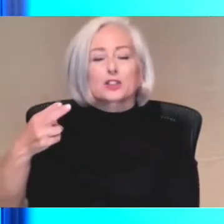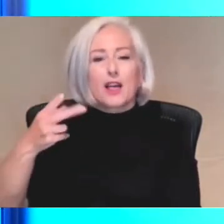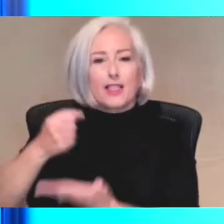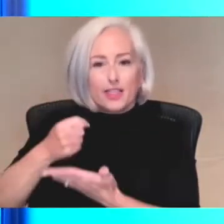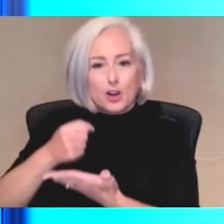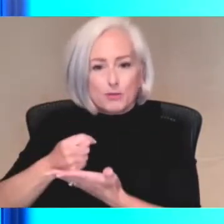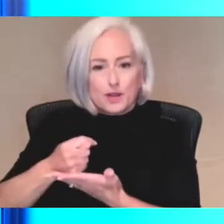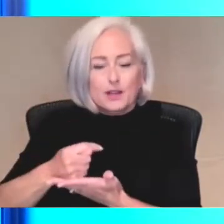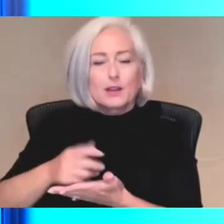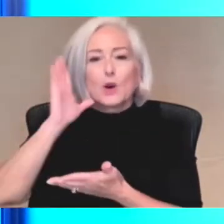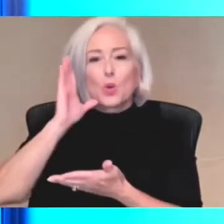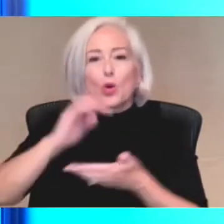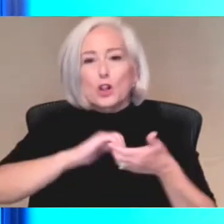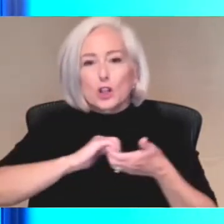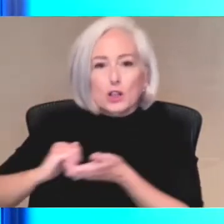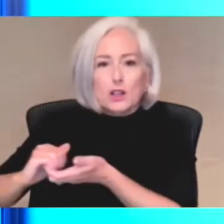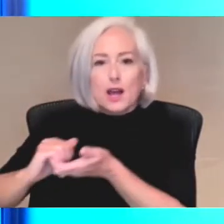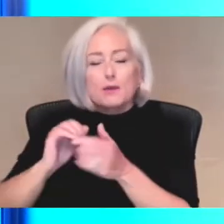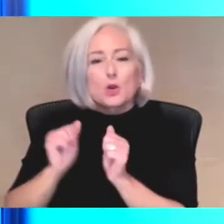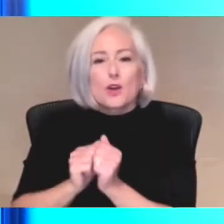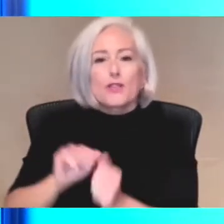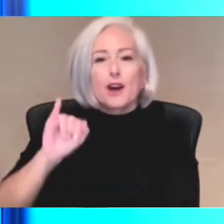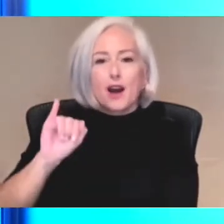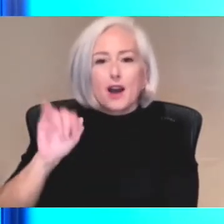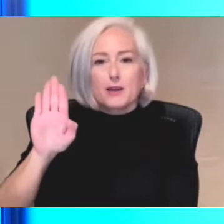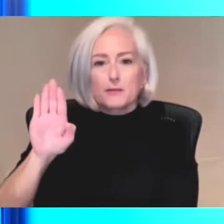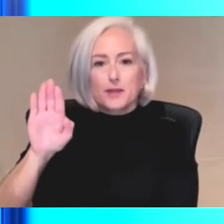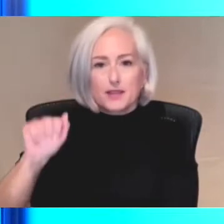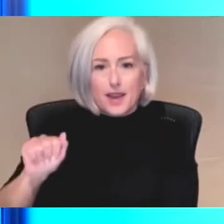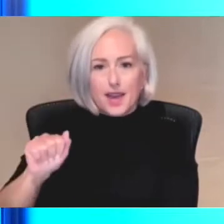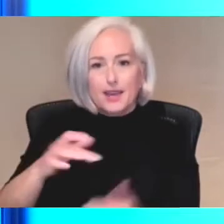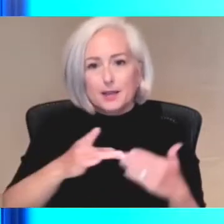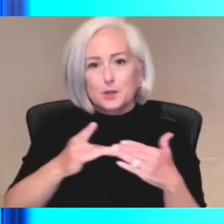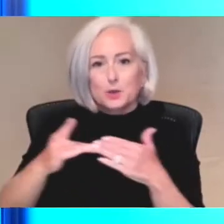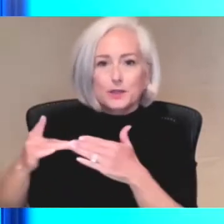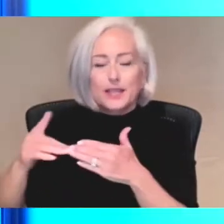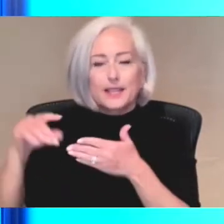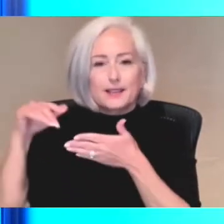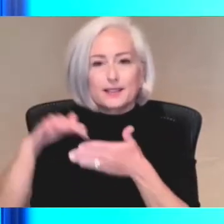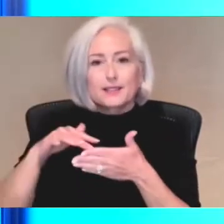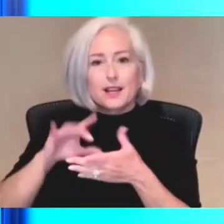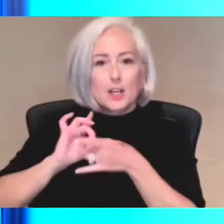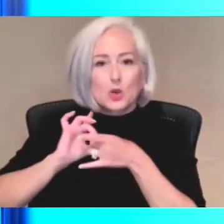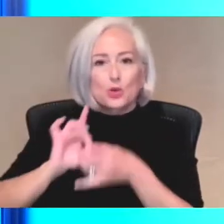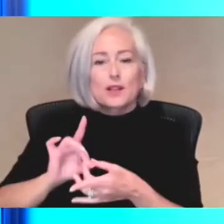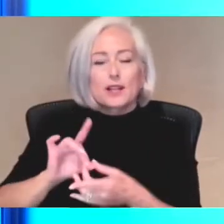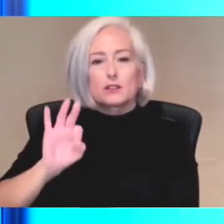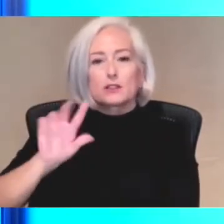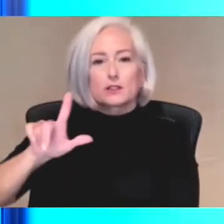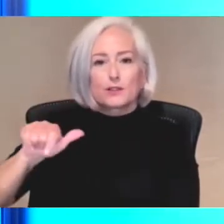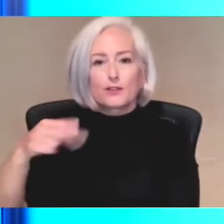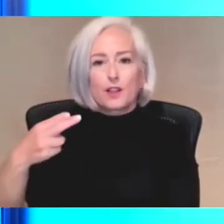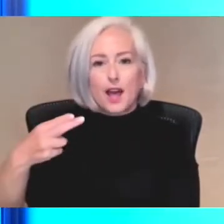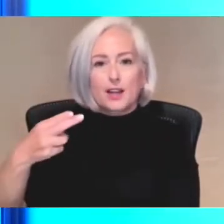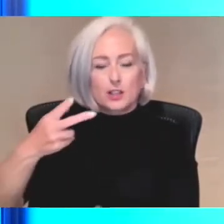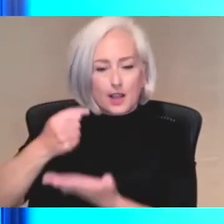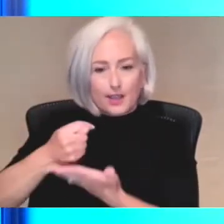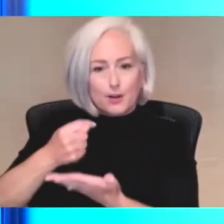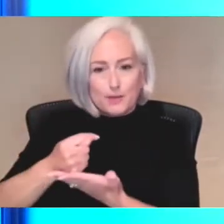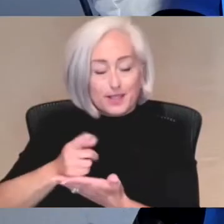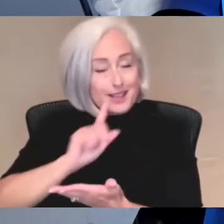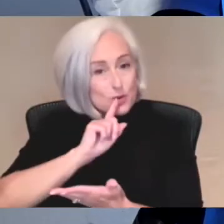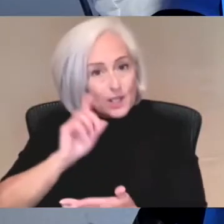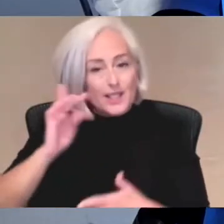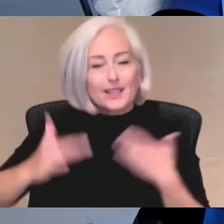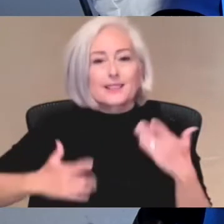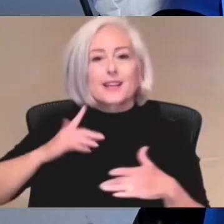with IBA to lead some studies in flash therapy as well. And so very excited about our research program.